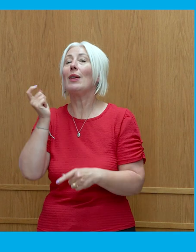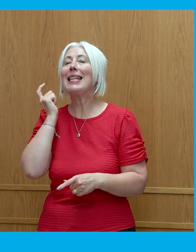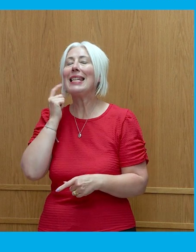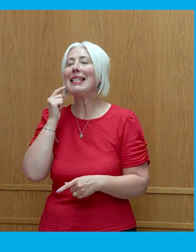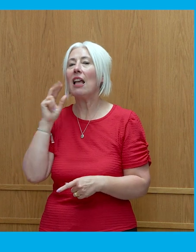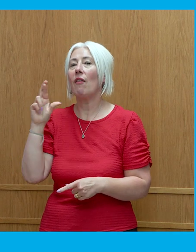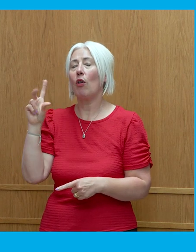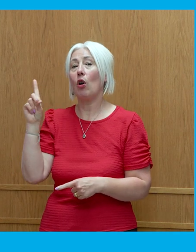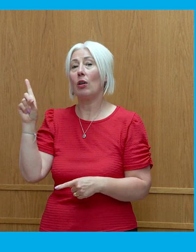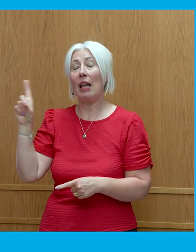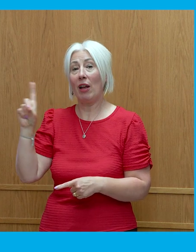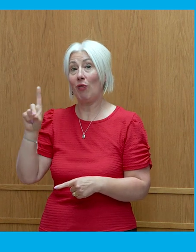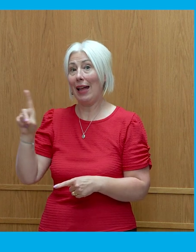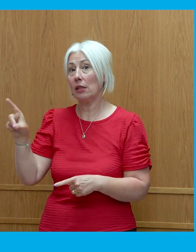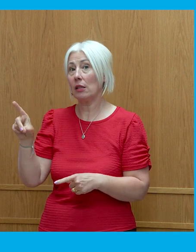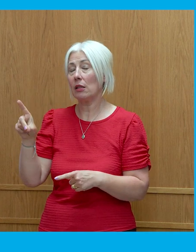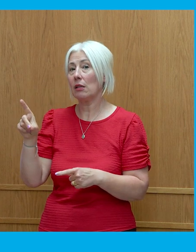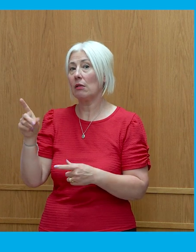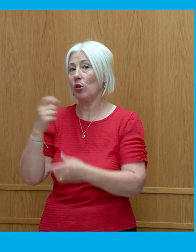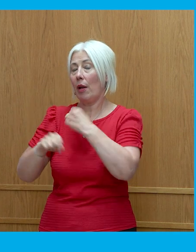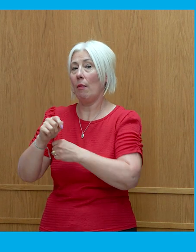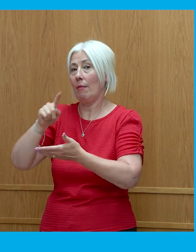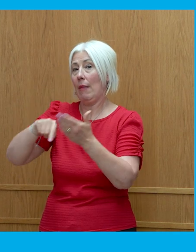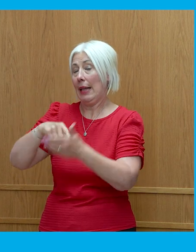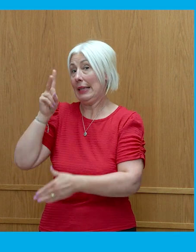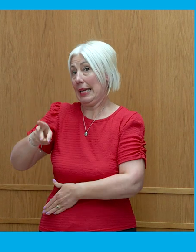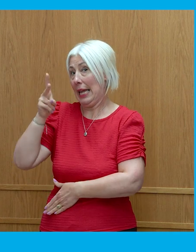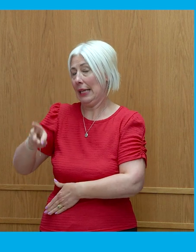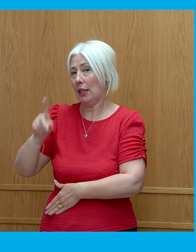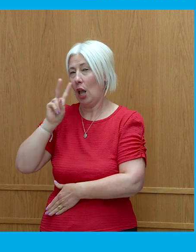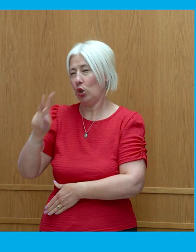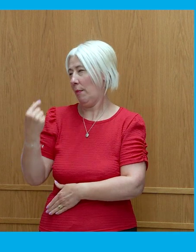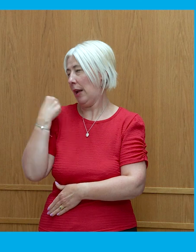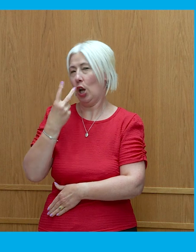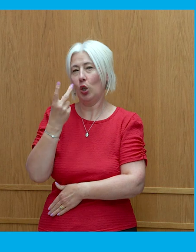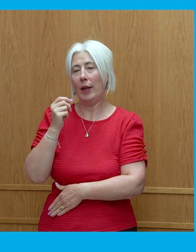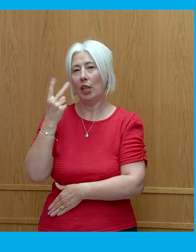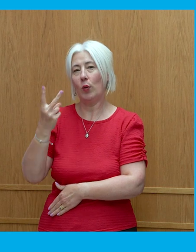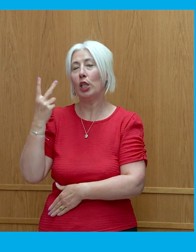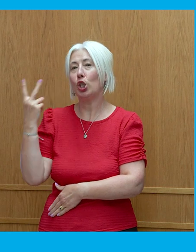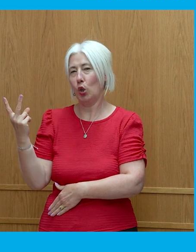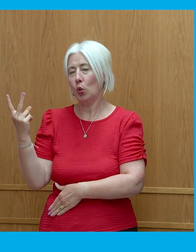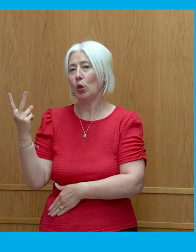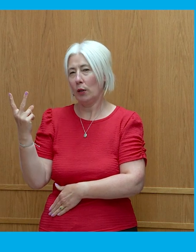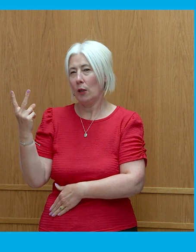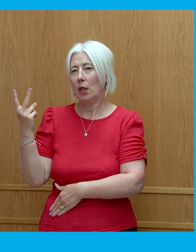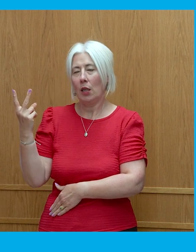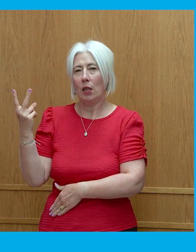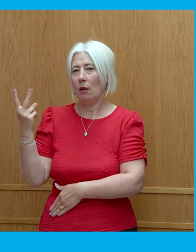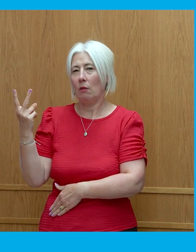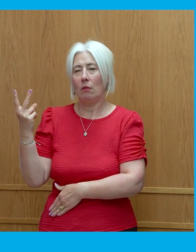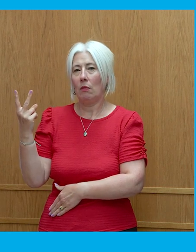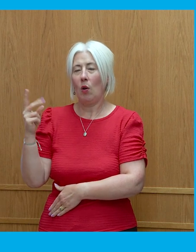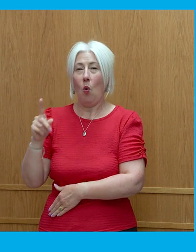John Tester in Montana to get reelected. So I think we saw it in the 2022 election where there was just a wave